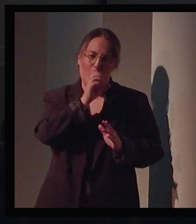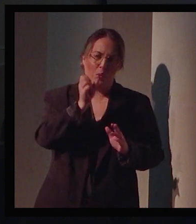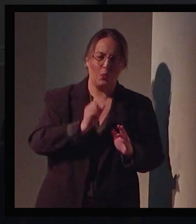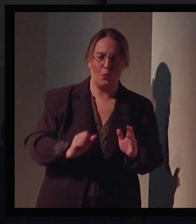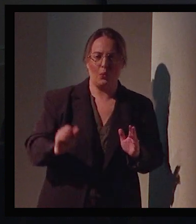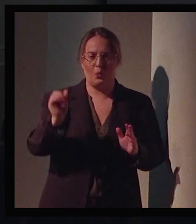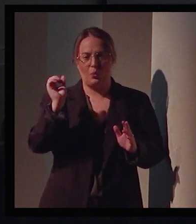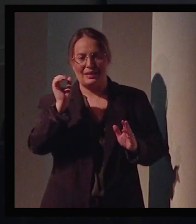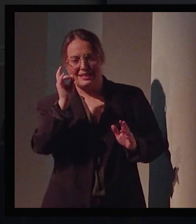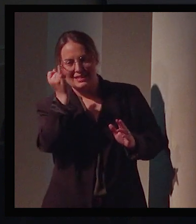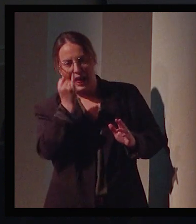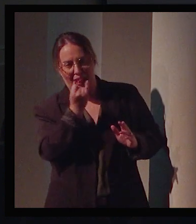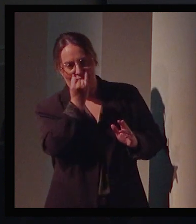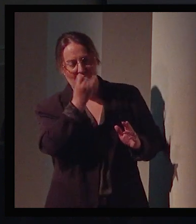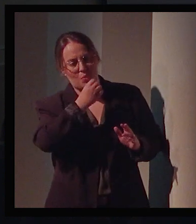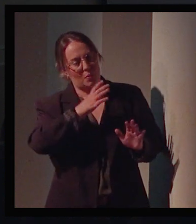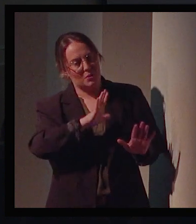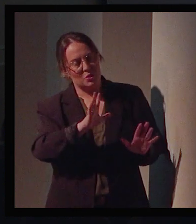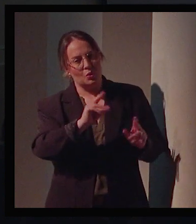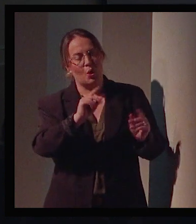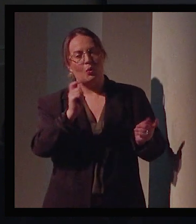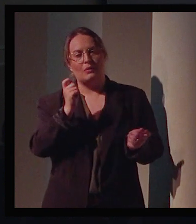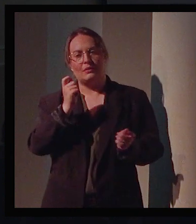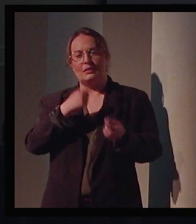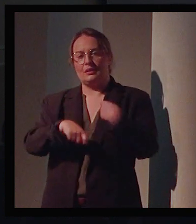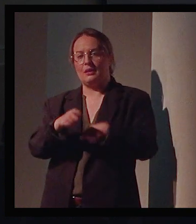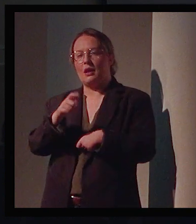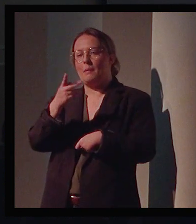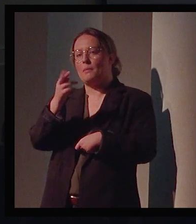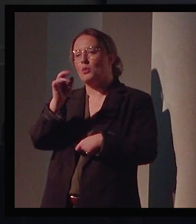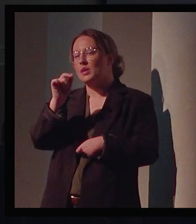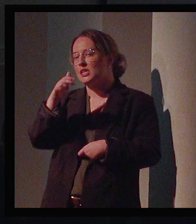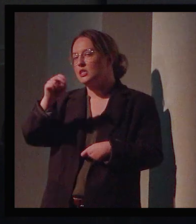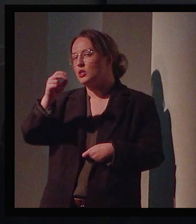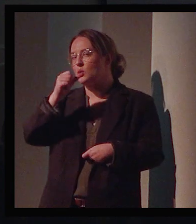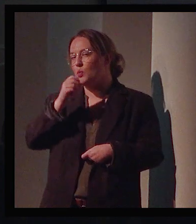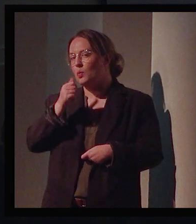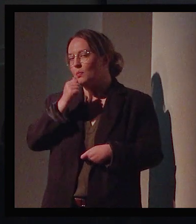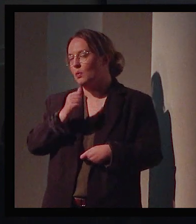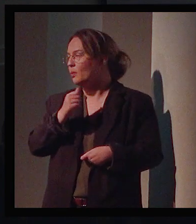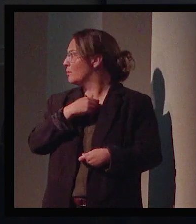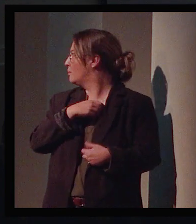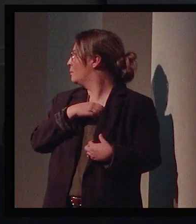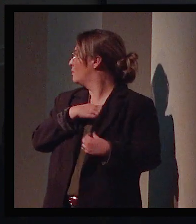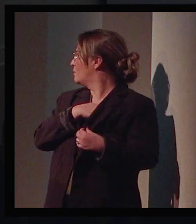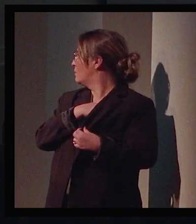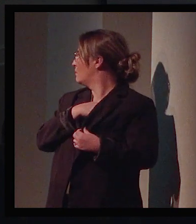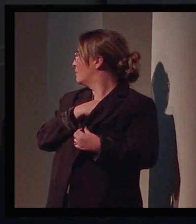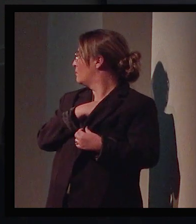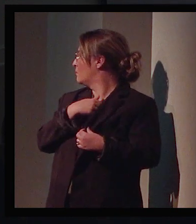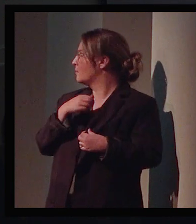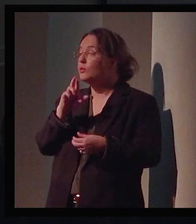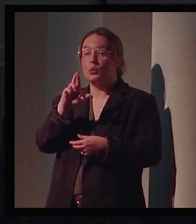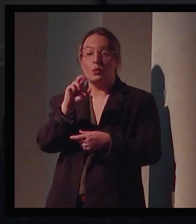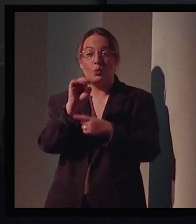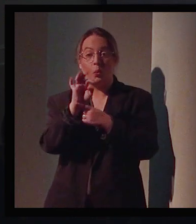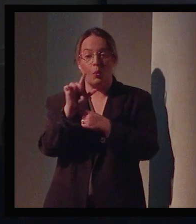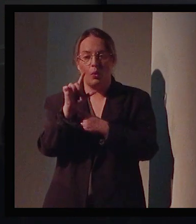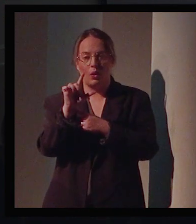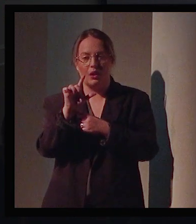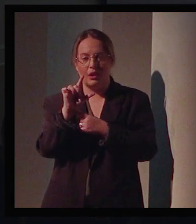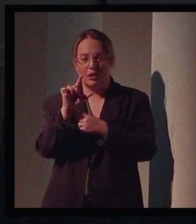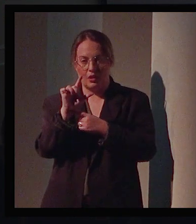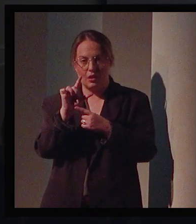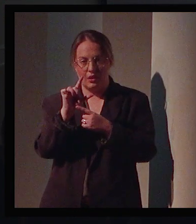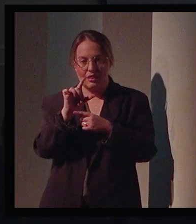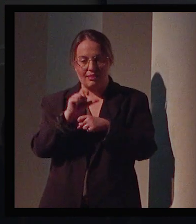Italian or antique nymph, but rather a Parisian girl. Rural labor became a significant theme in